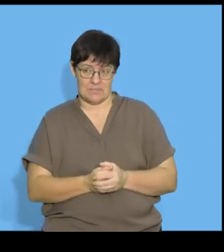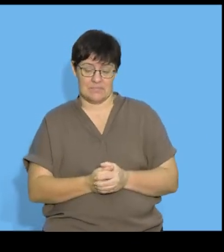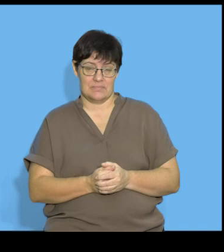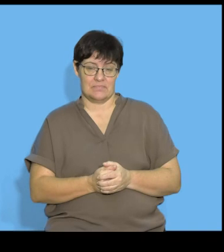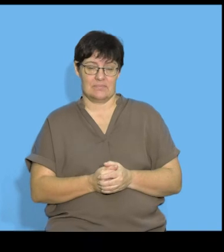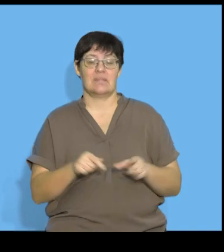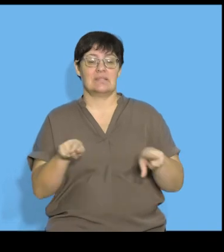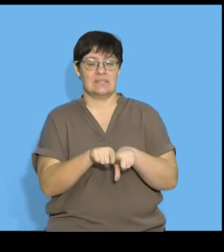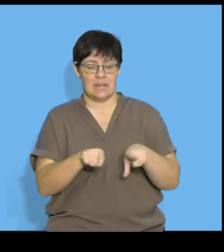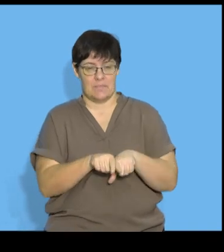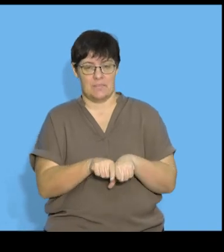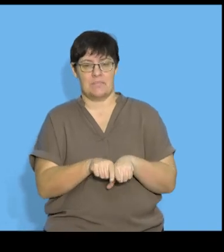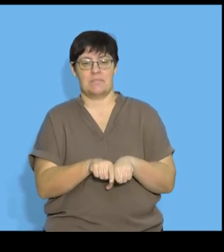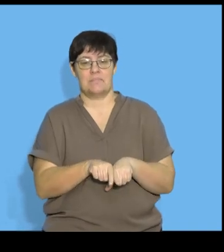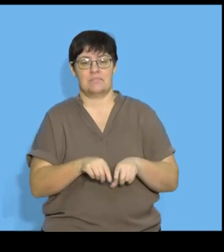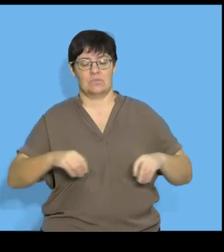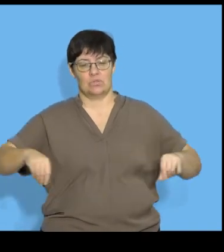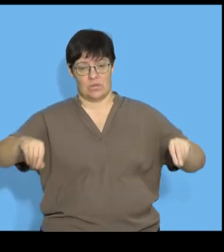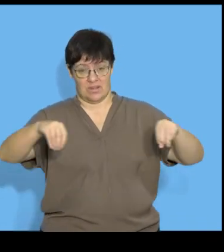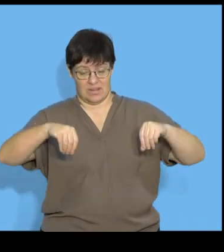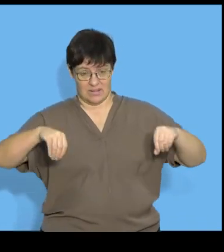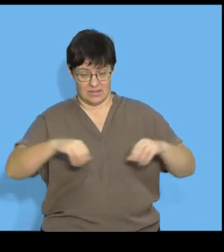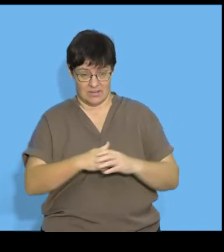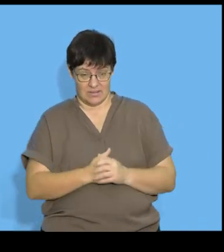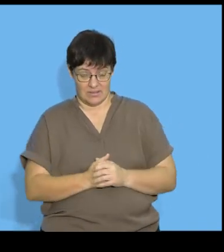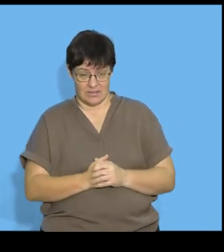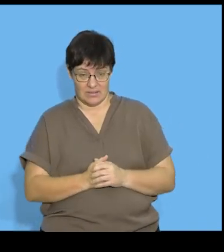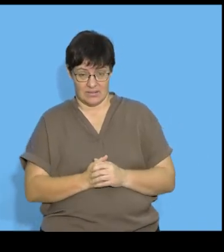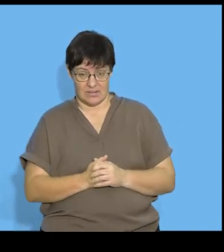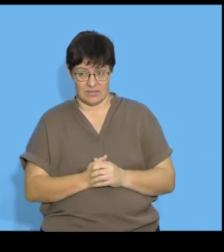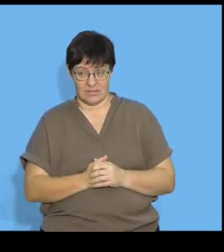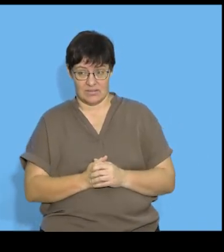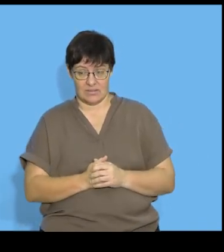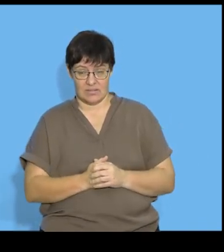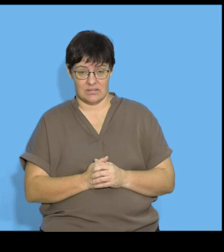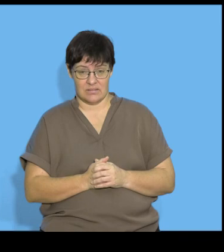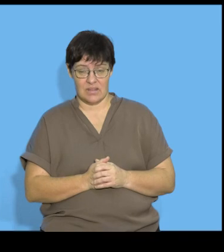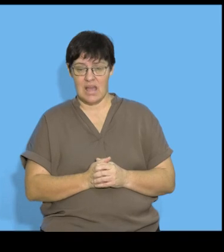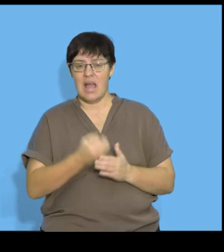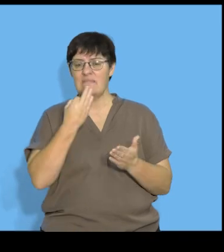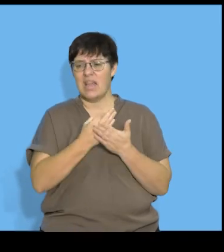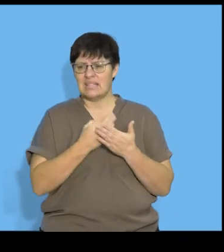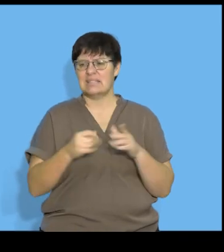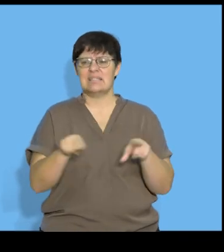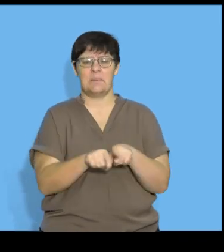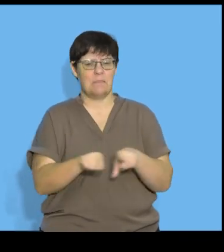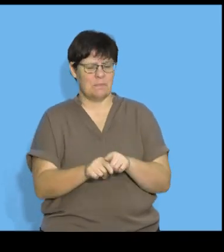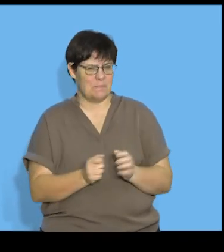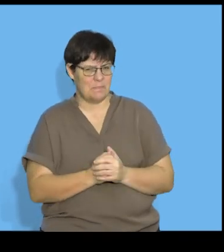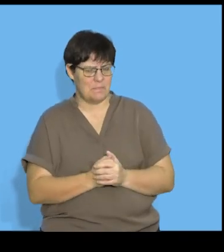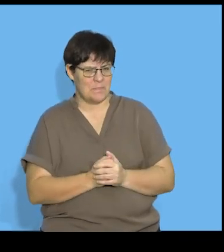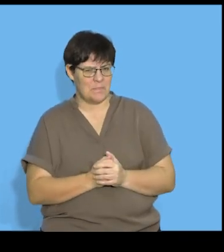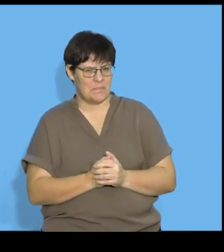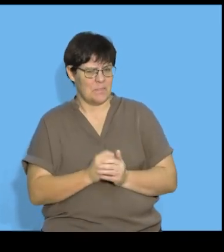Same soil. Now, if I say the same factors, what do you think that